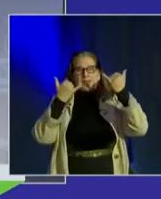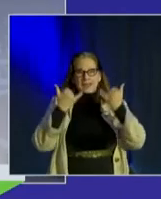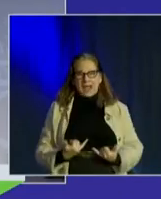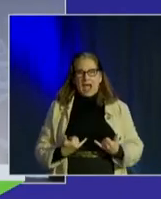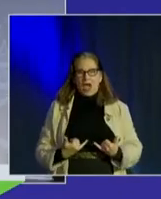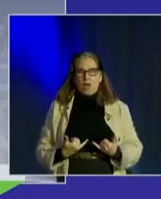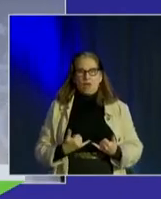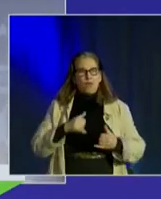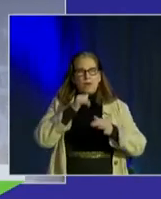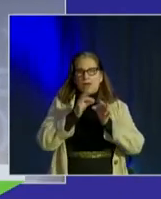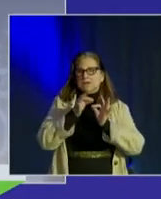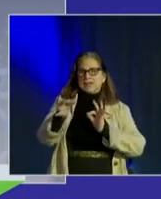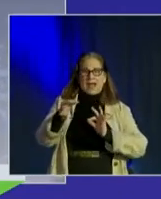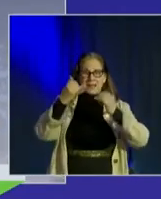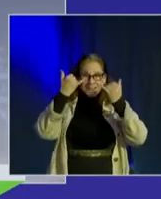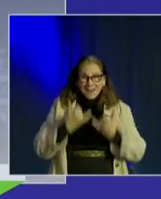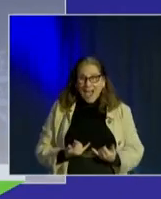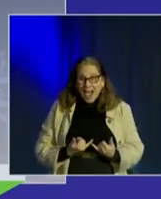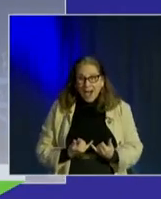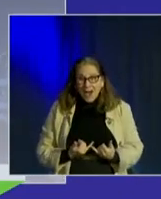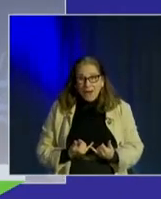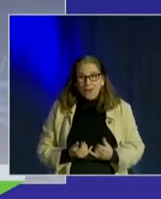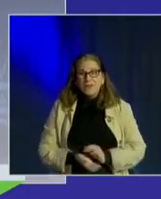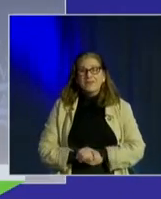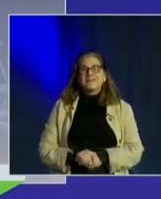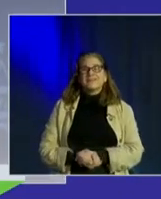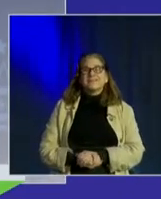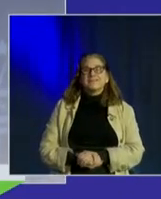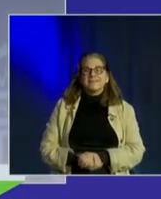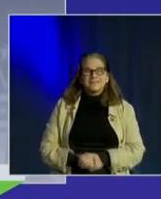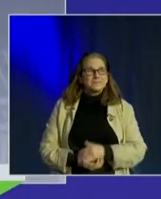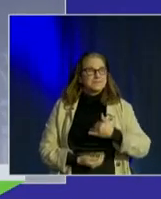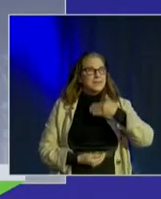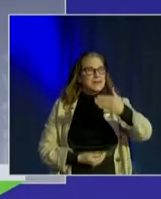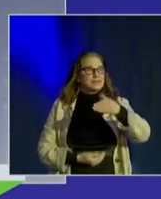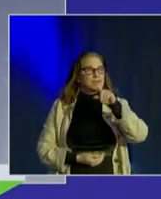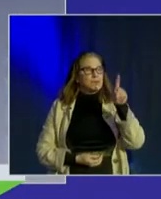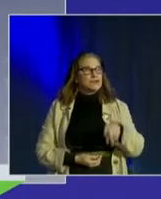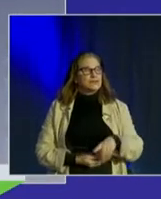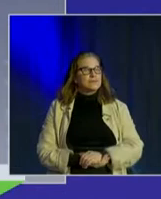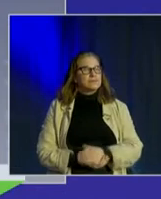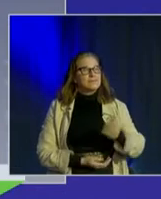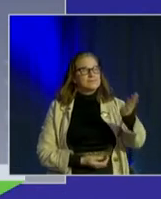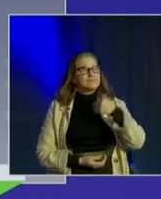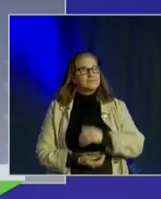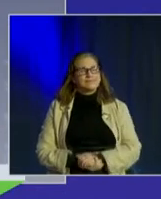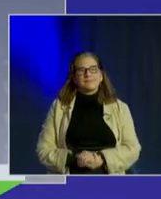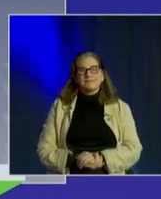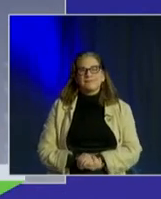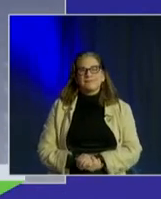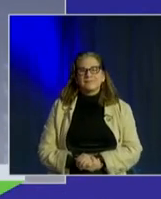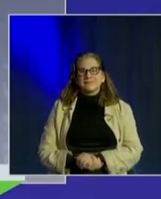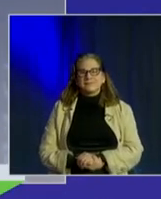go to our next question on the phone. Arshia from Ward 6, your line is unmuted.